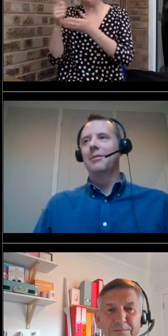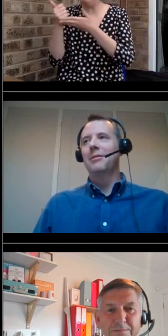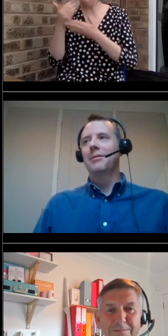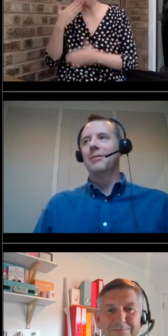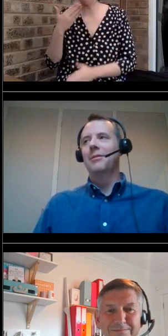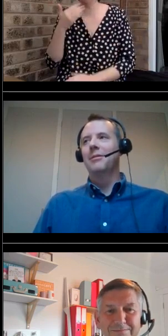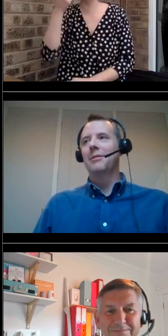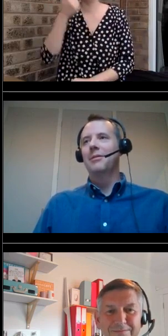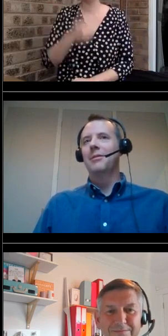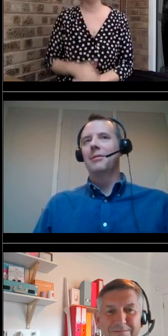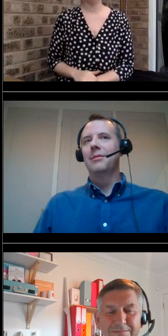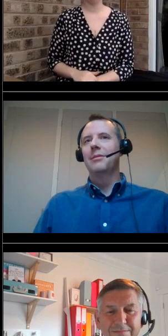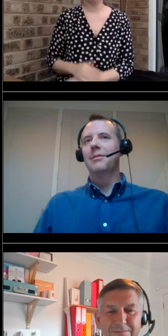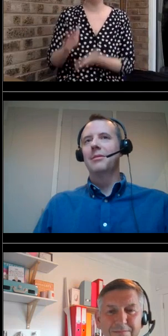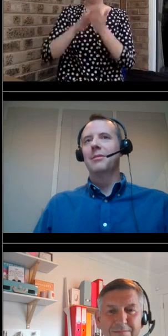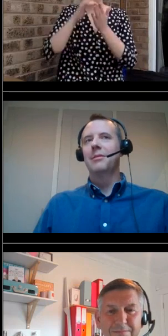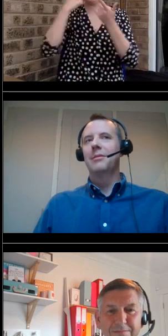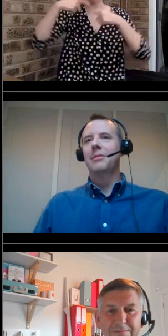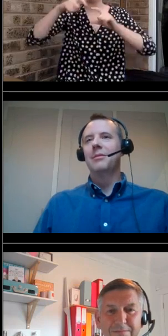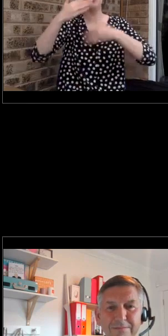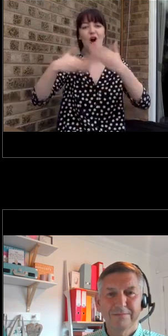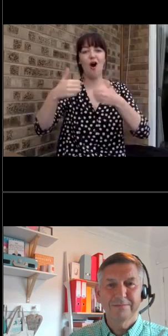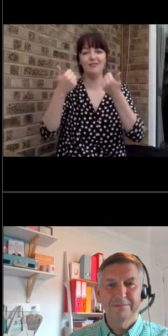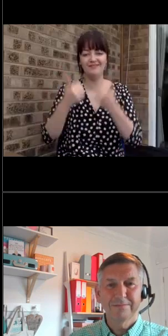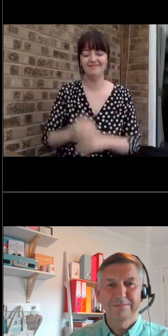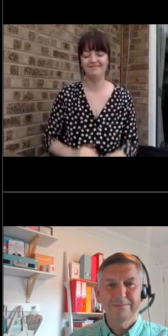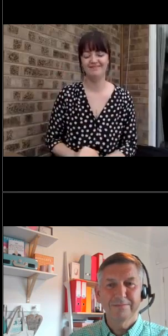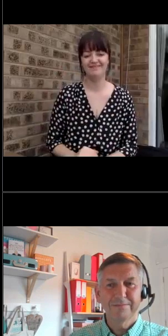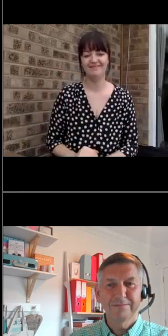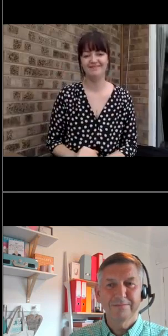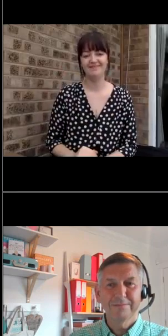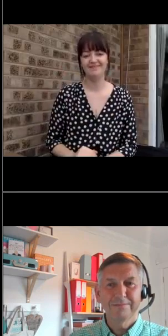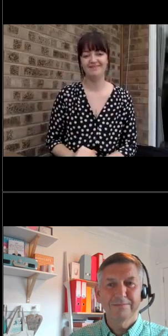help to progress the webinar onwards.